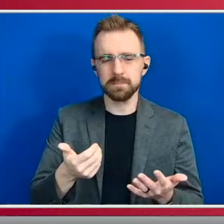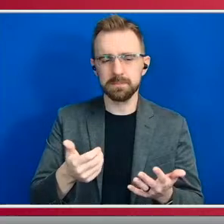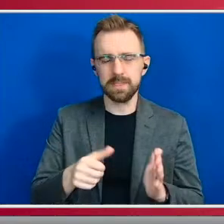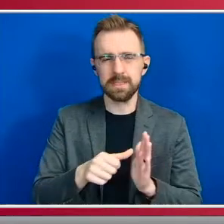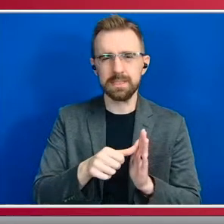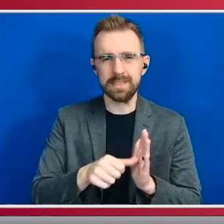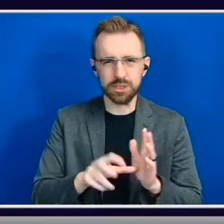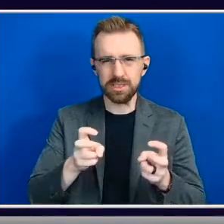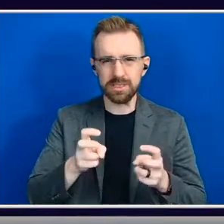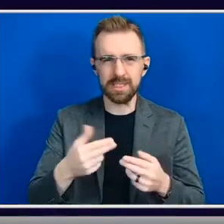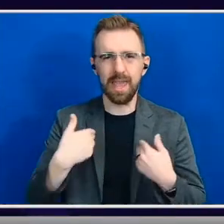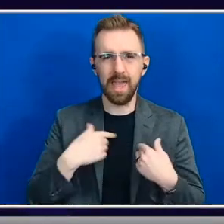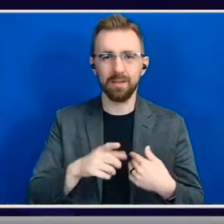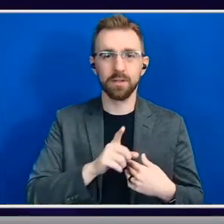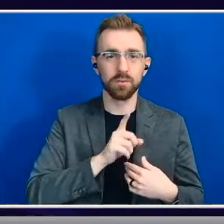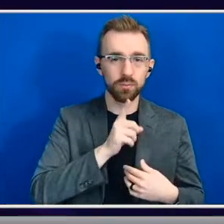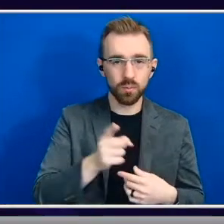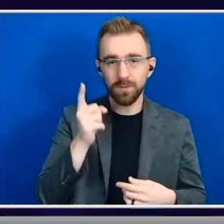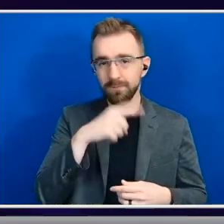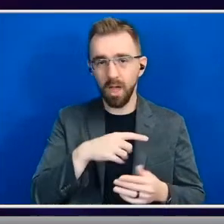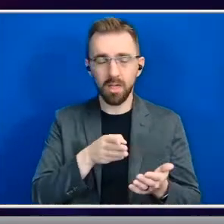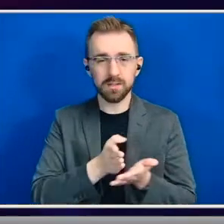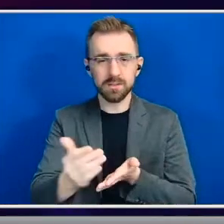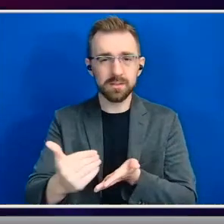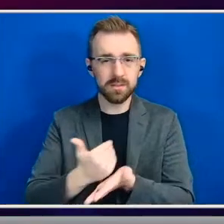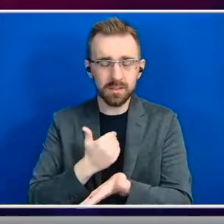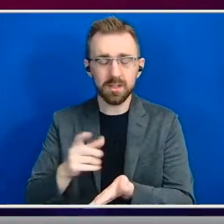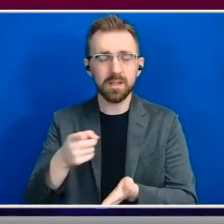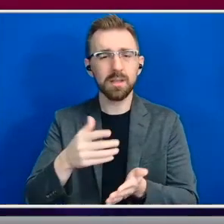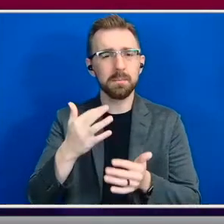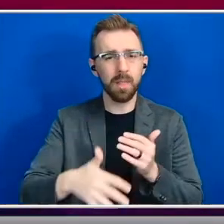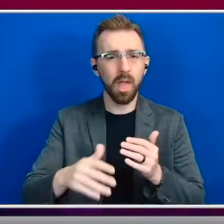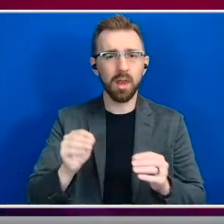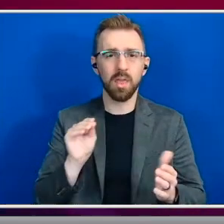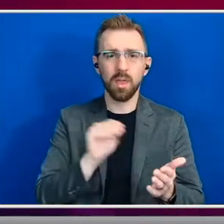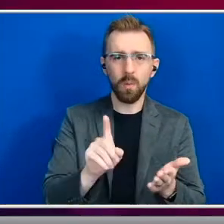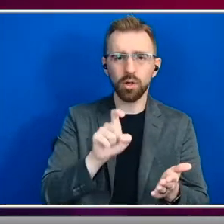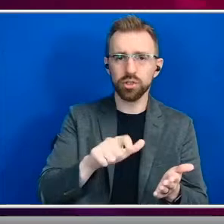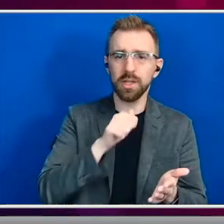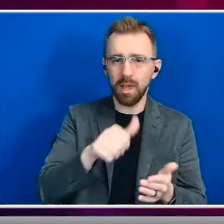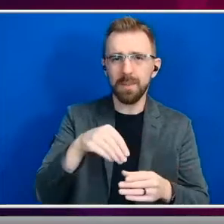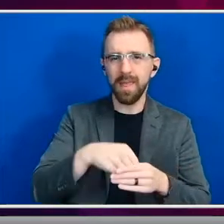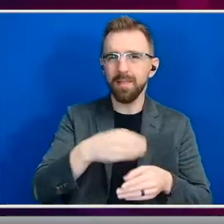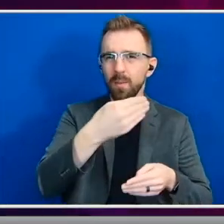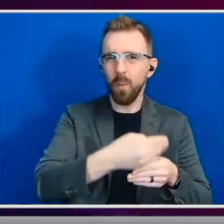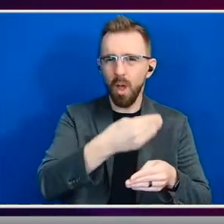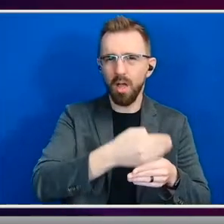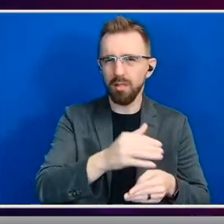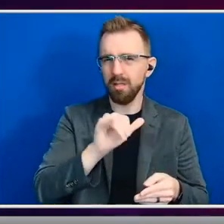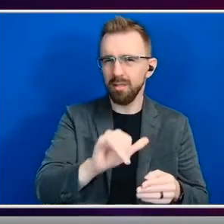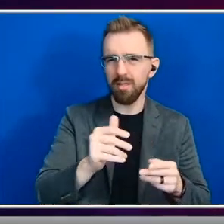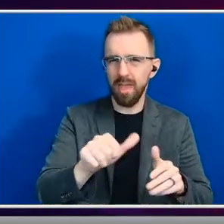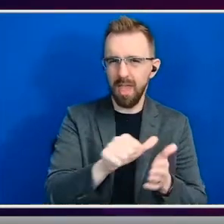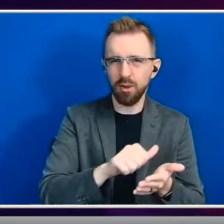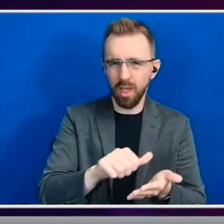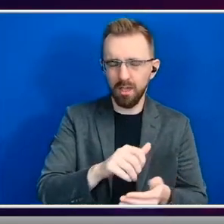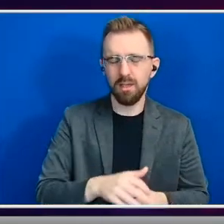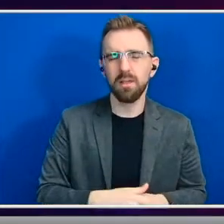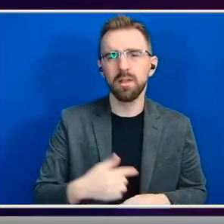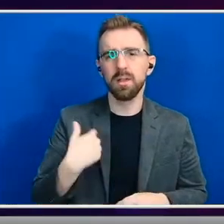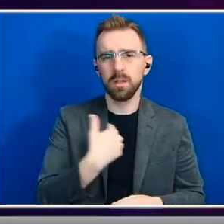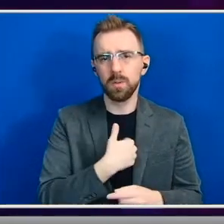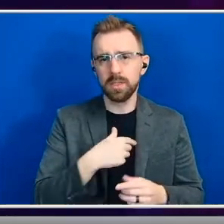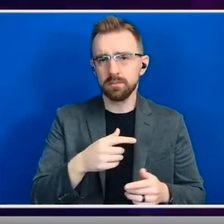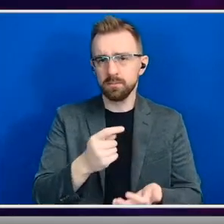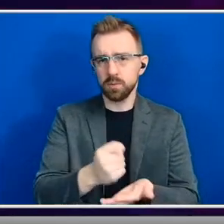false channel. Rather, there's blood where it should not be, which is in the wall of the aorta. And we treat it very similarly